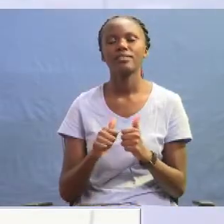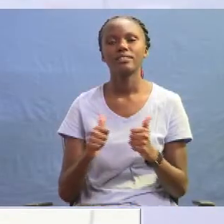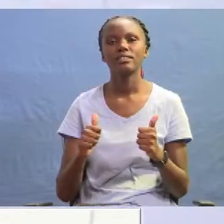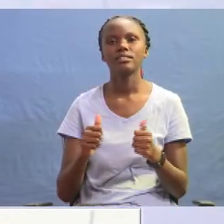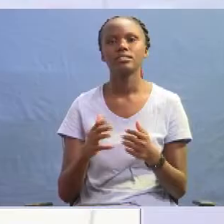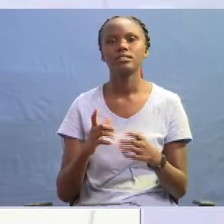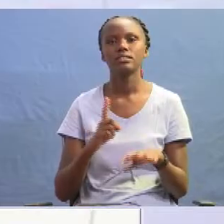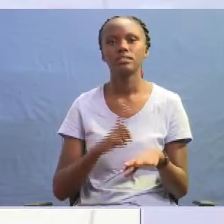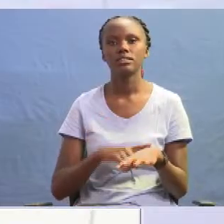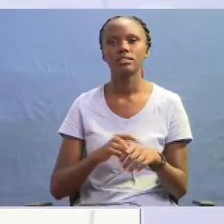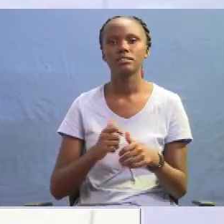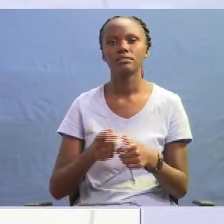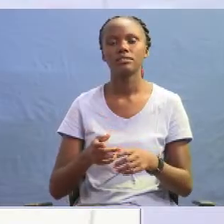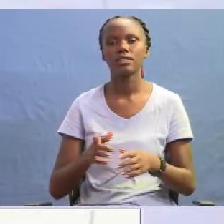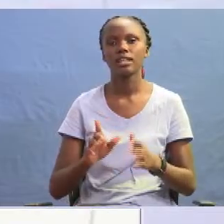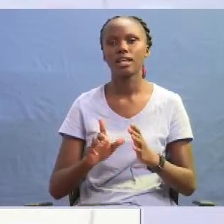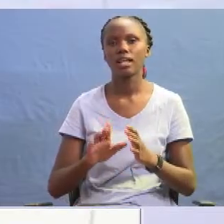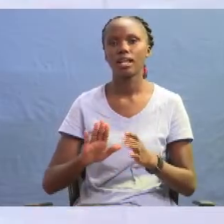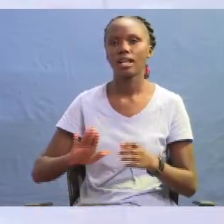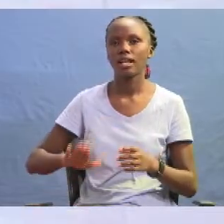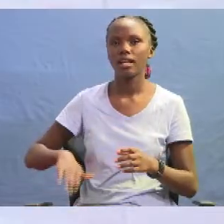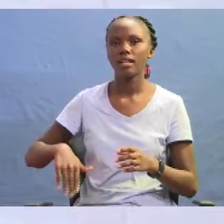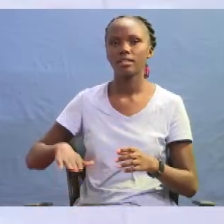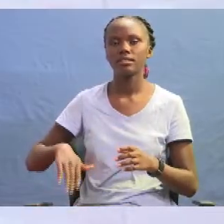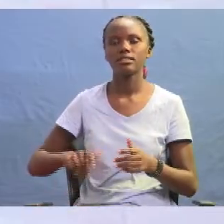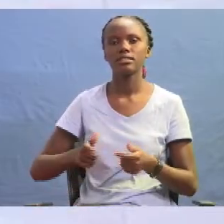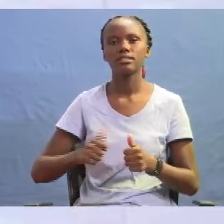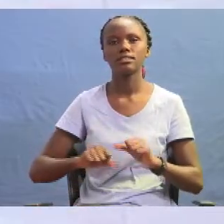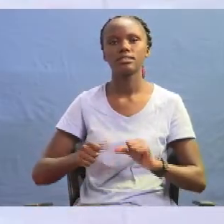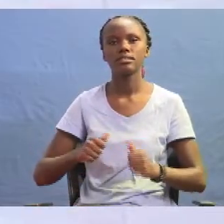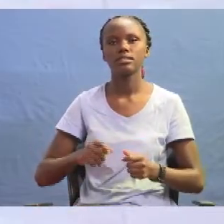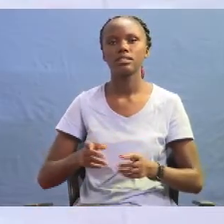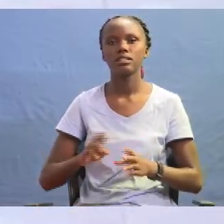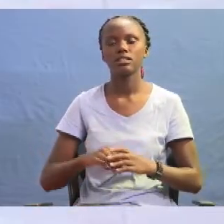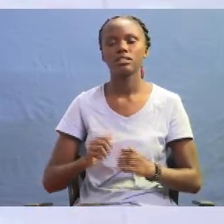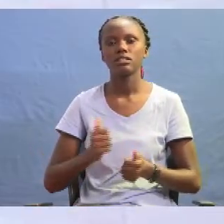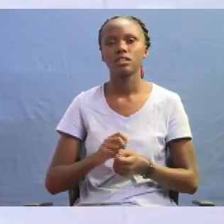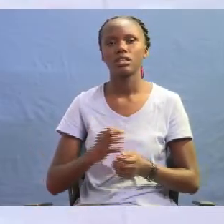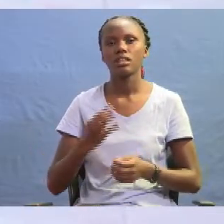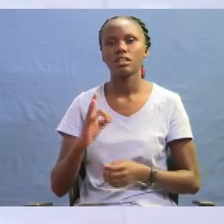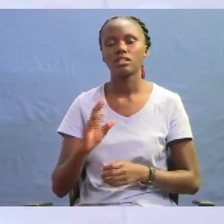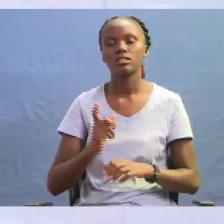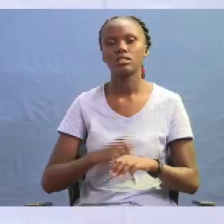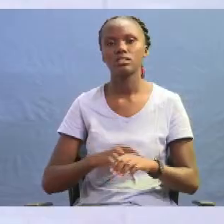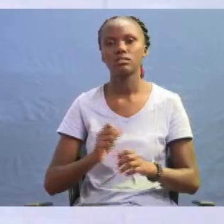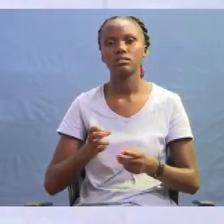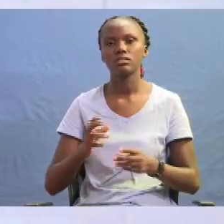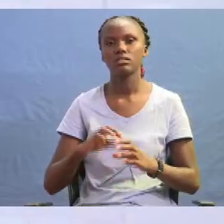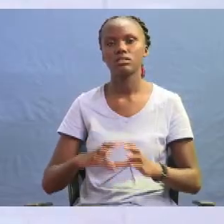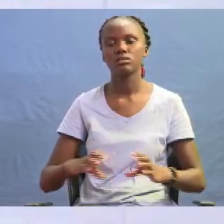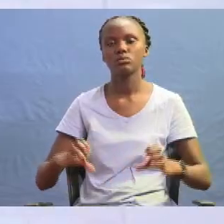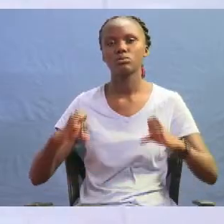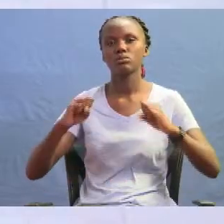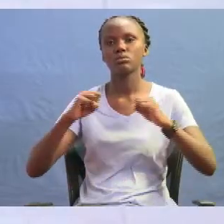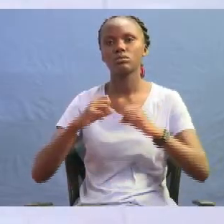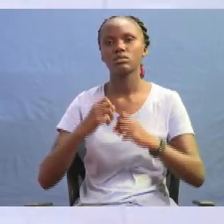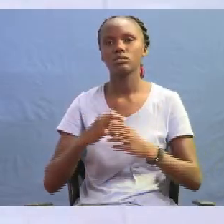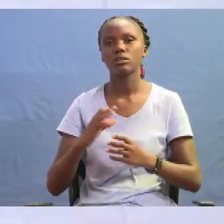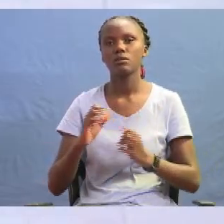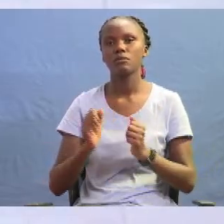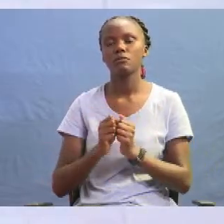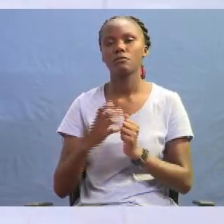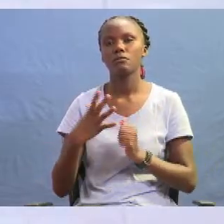Right, it's now time for the latest in the world of sports. Now, 3 times Olympic and world 1500 meters